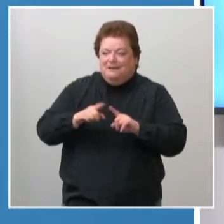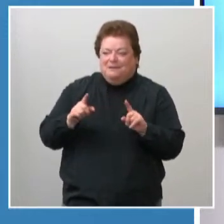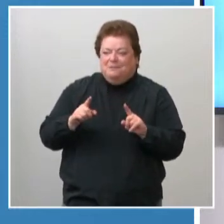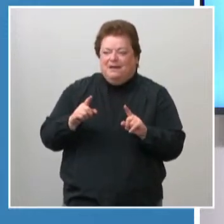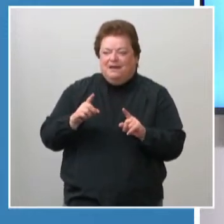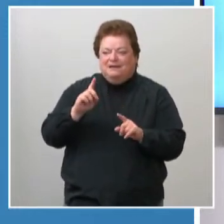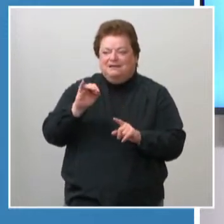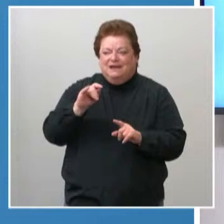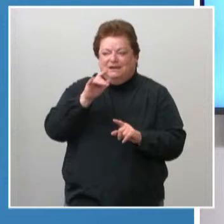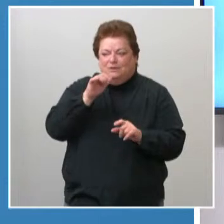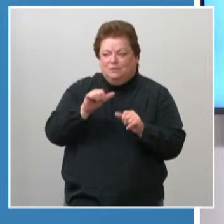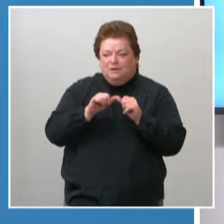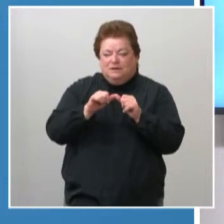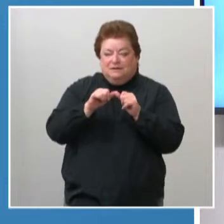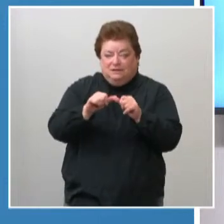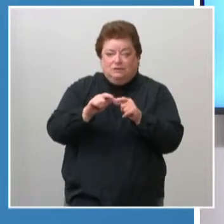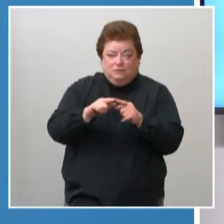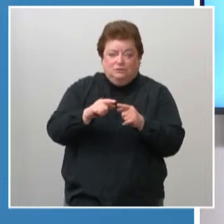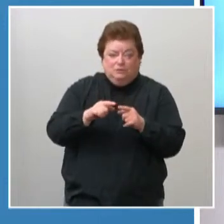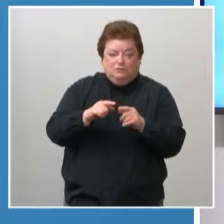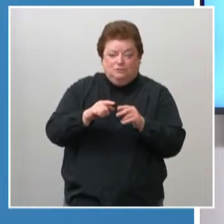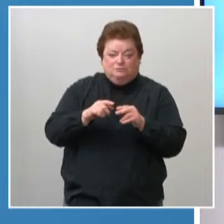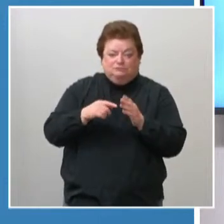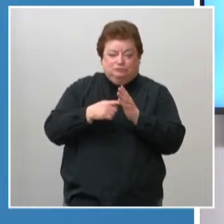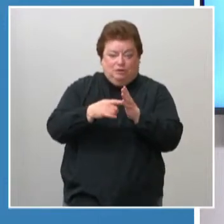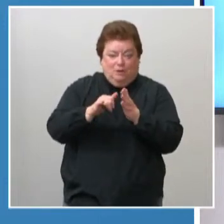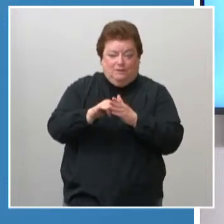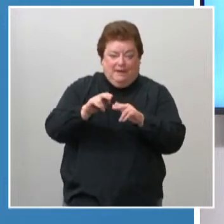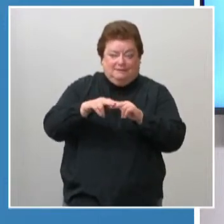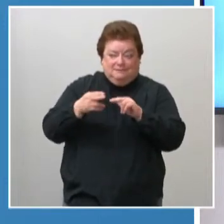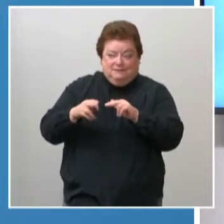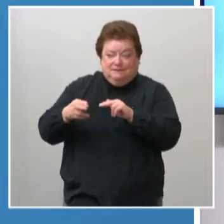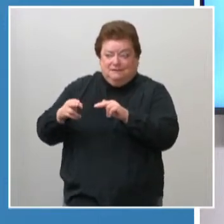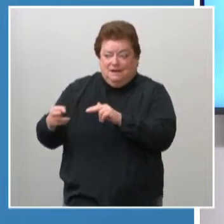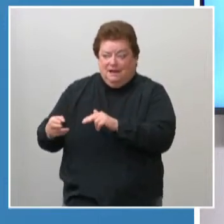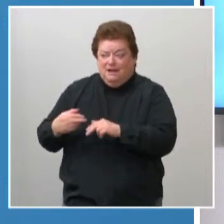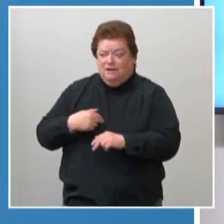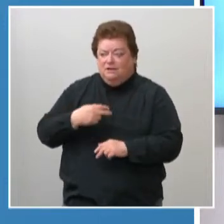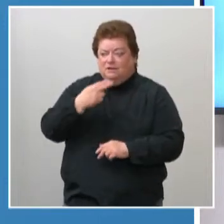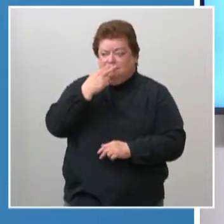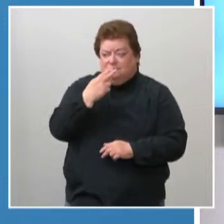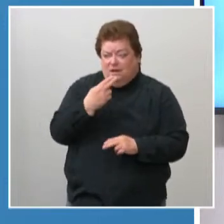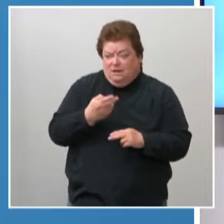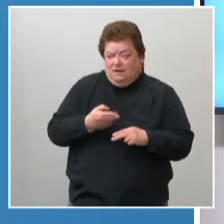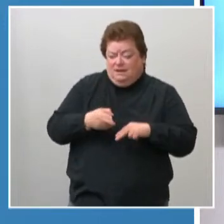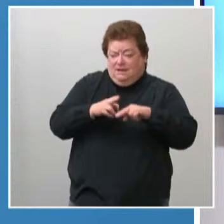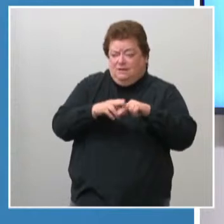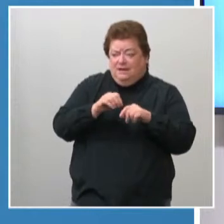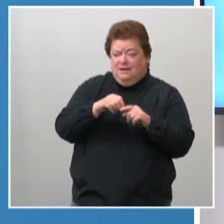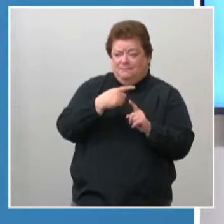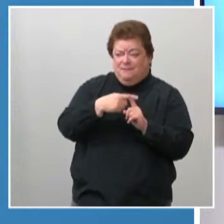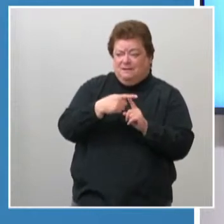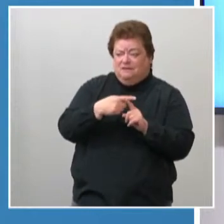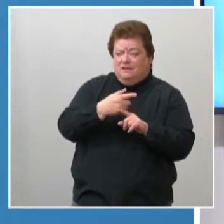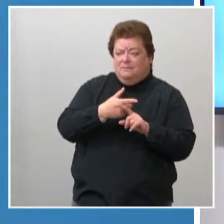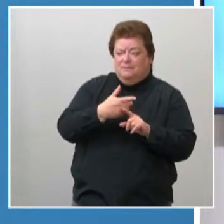to show a continued decline. We also saw a decrease in our local positivity rate, which dropped